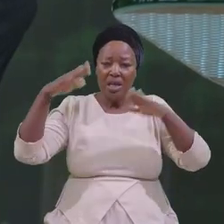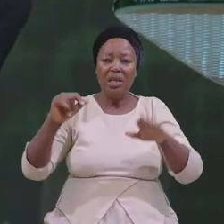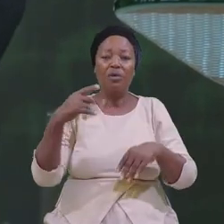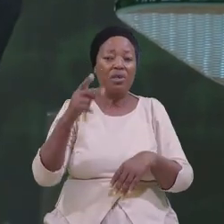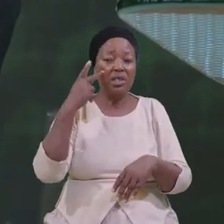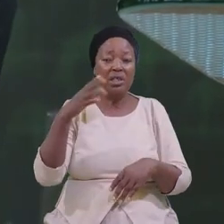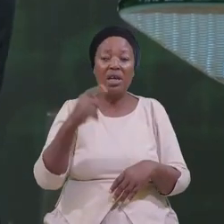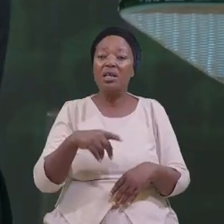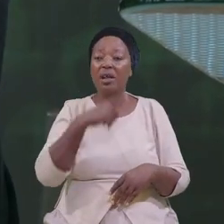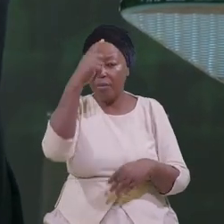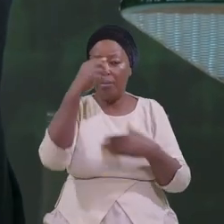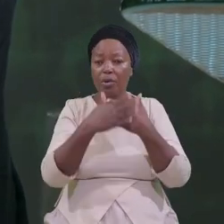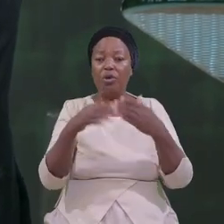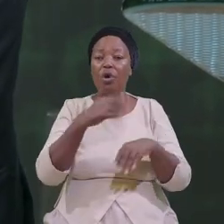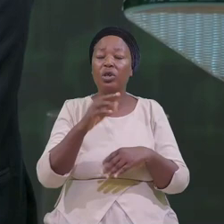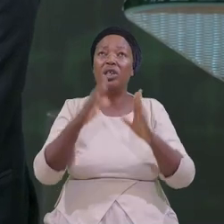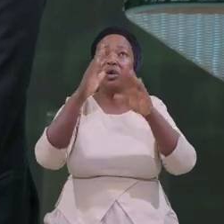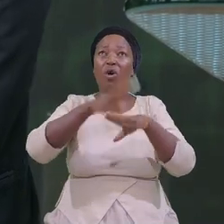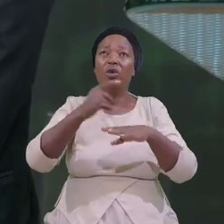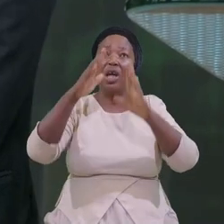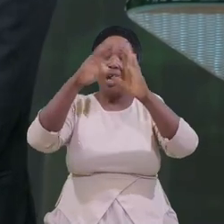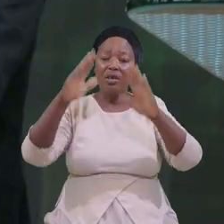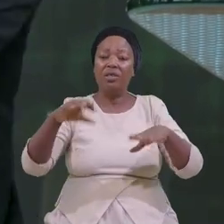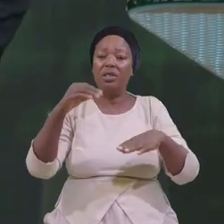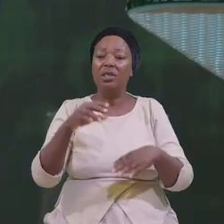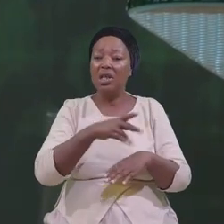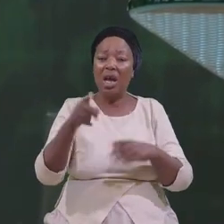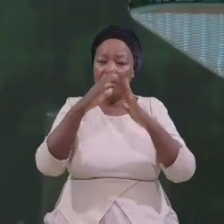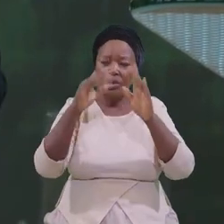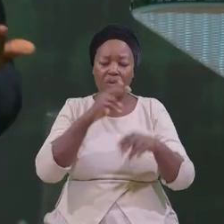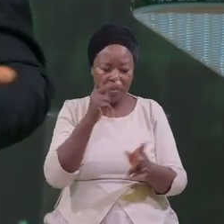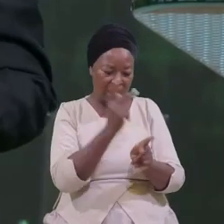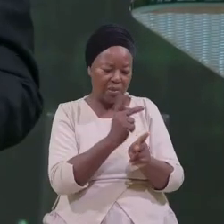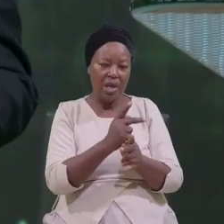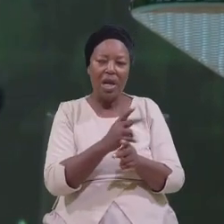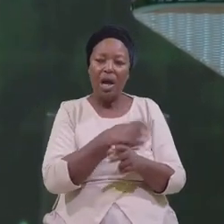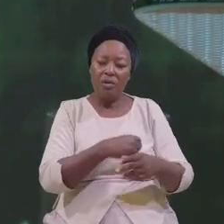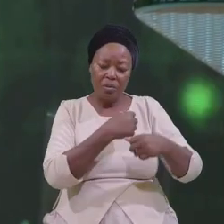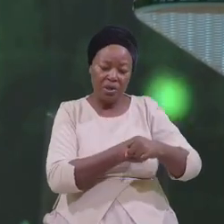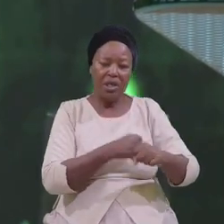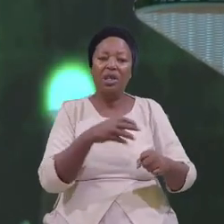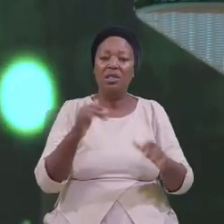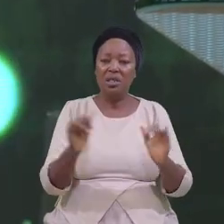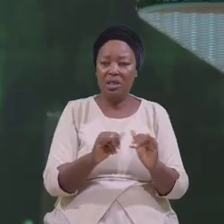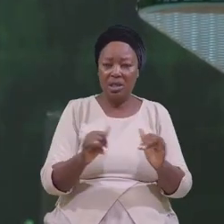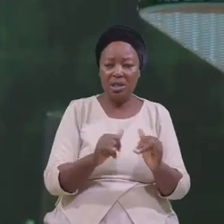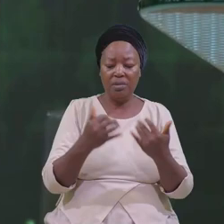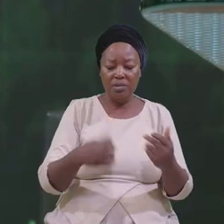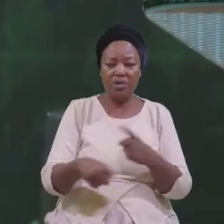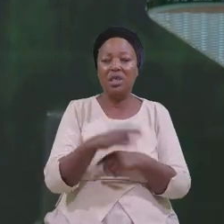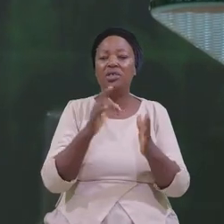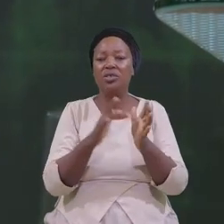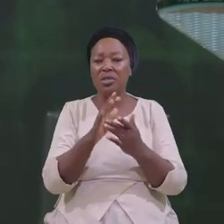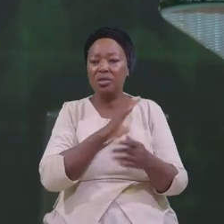blood on the lintels of their houses, they will be spared. The same thing with us today. Jesus